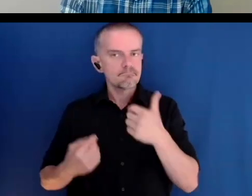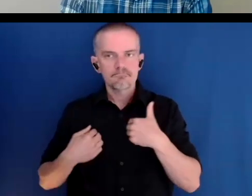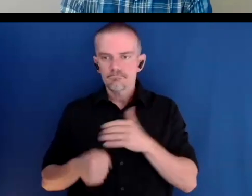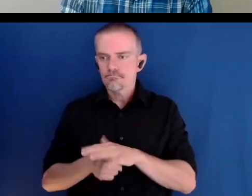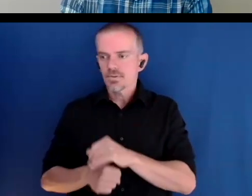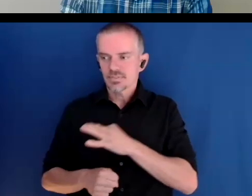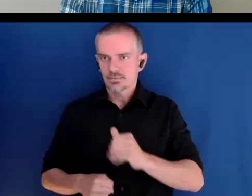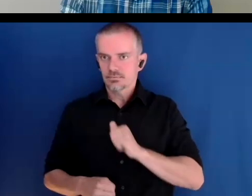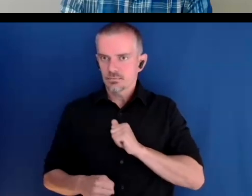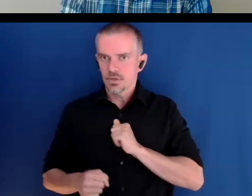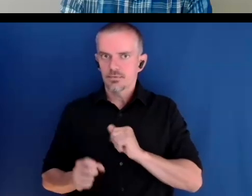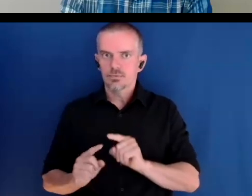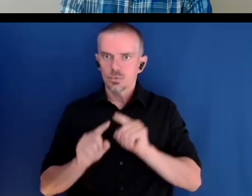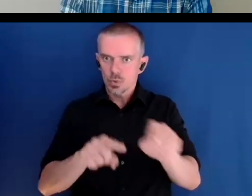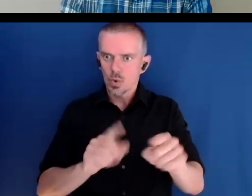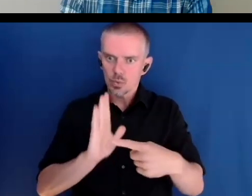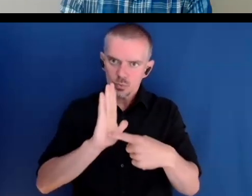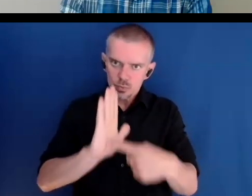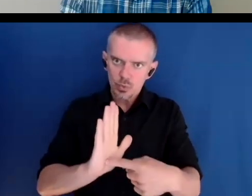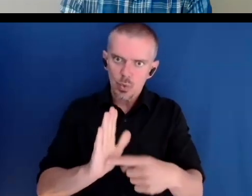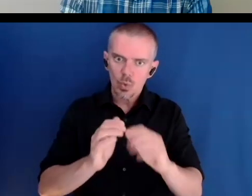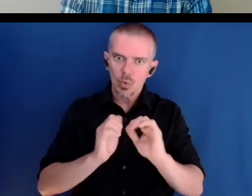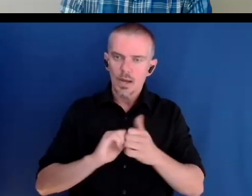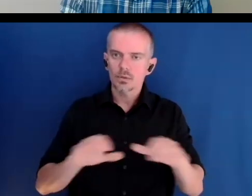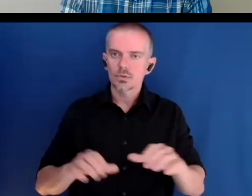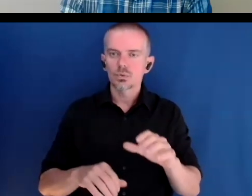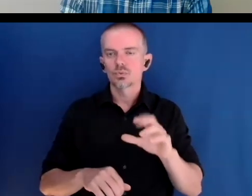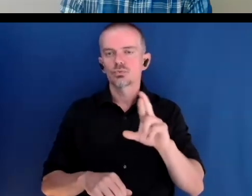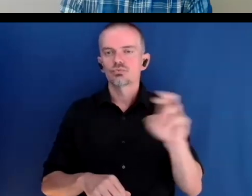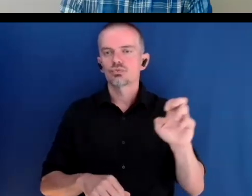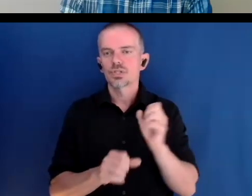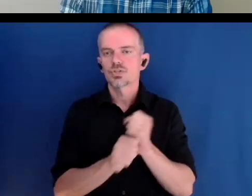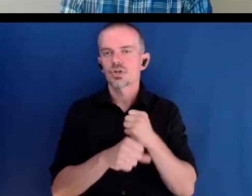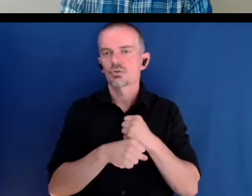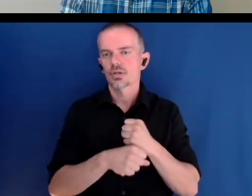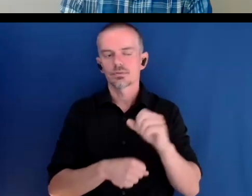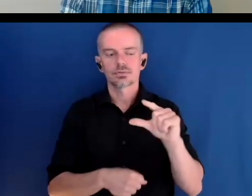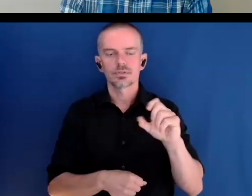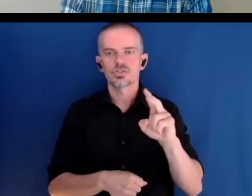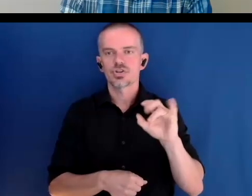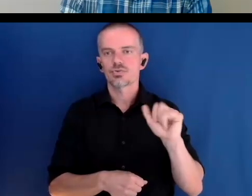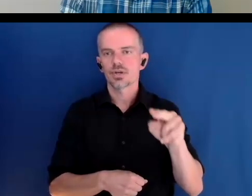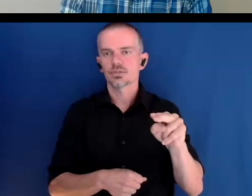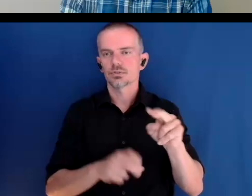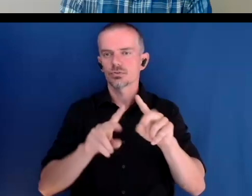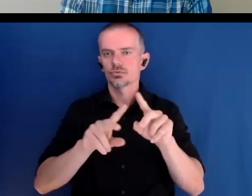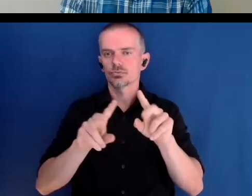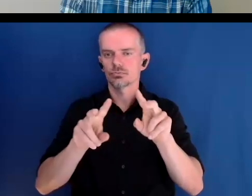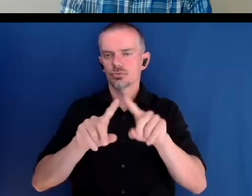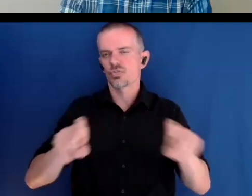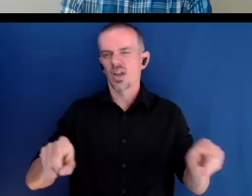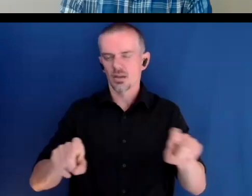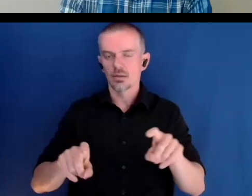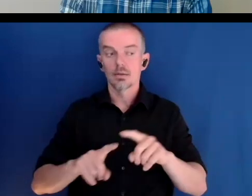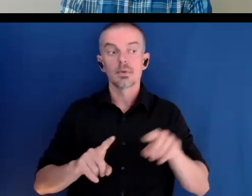out and show them how to do regeneration surveys, but Salmon Valley Stewardship did have that employee in place. So those